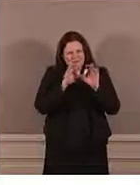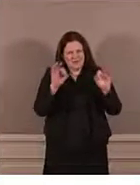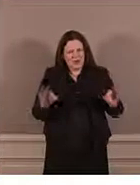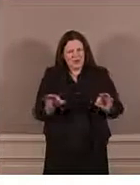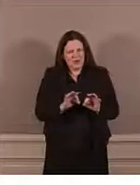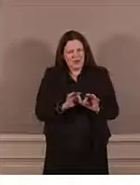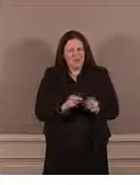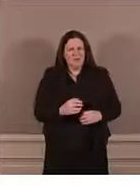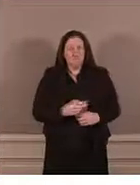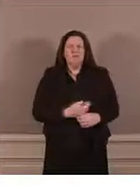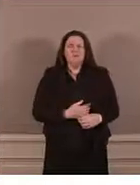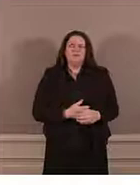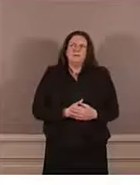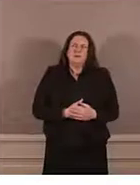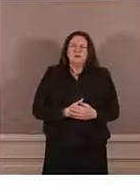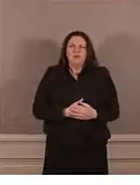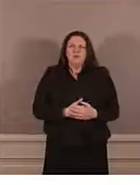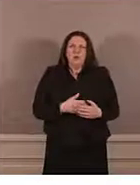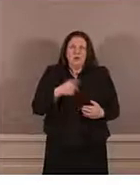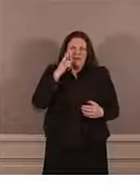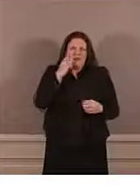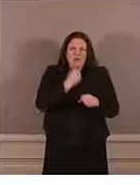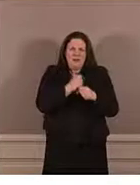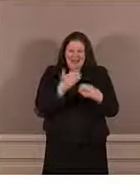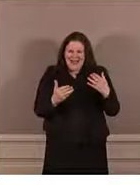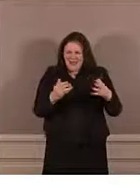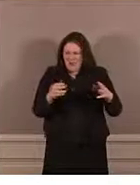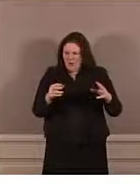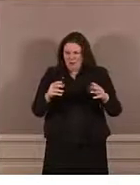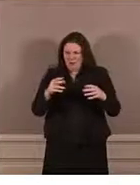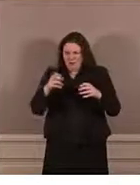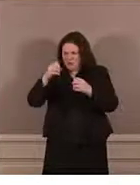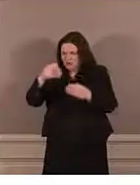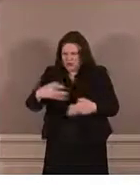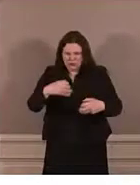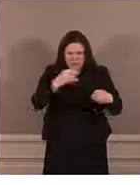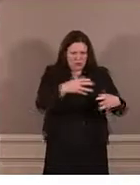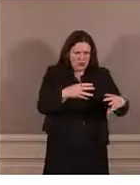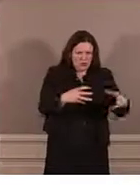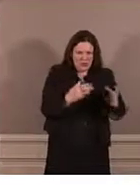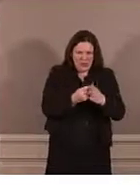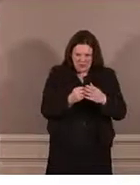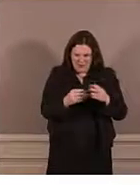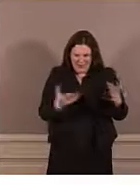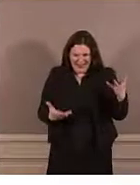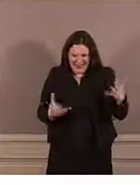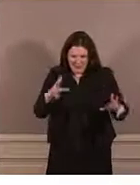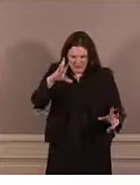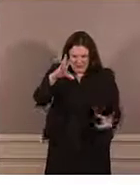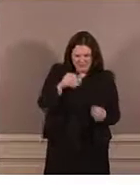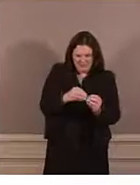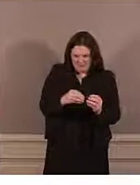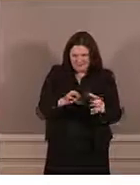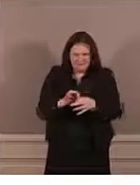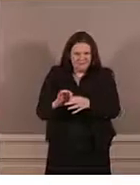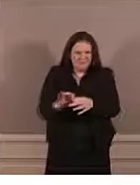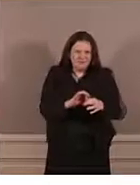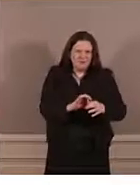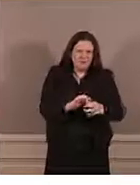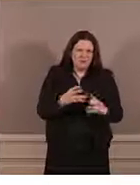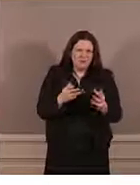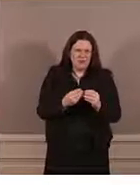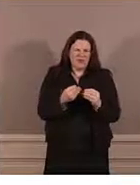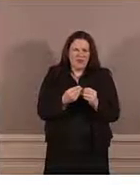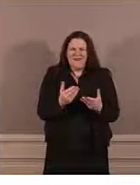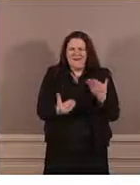think about when we triangulate our results and when we gather together all of the different ways we undertook research in this review,